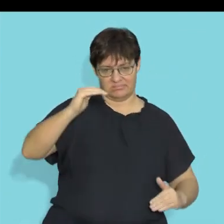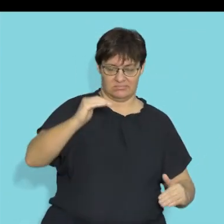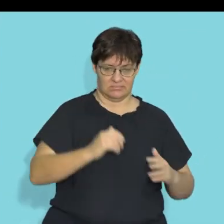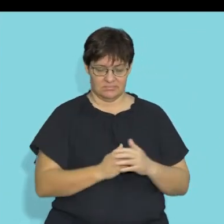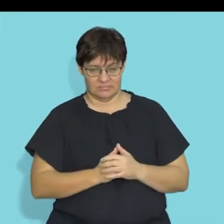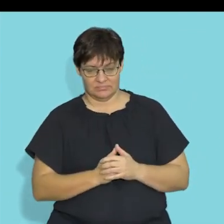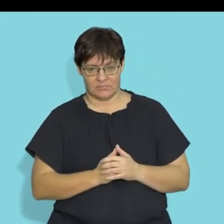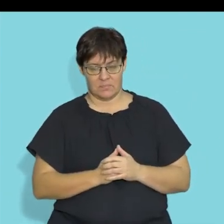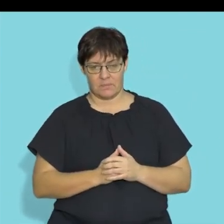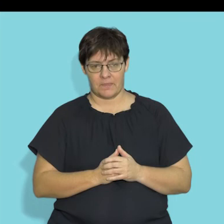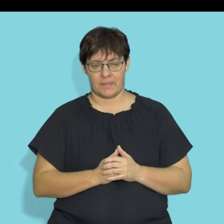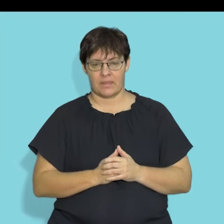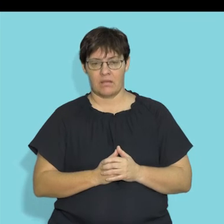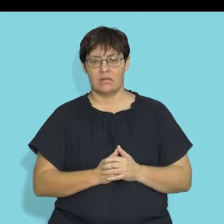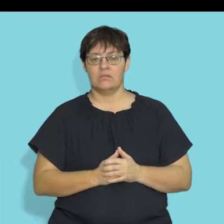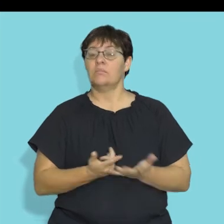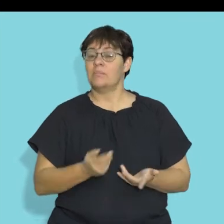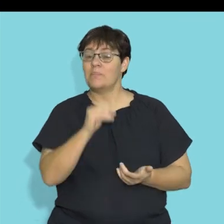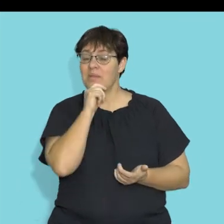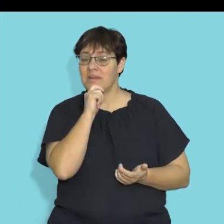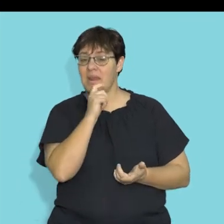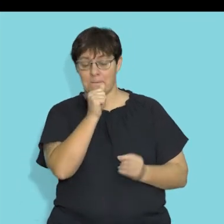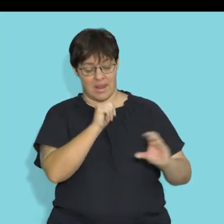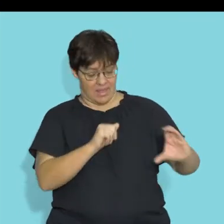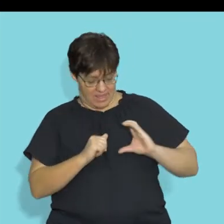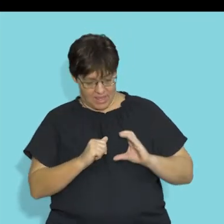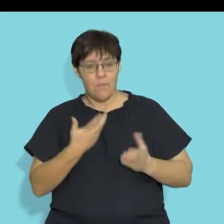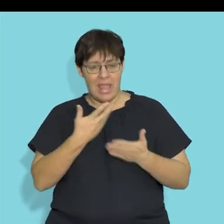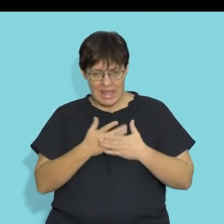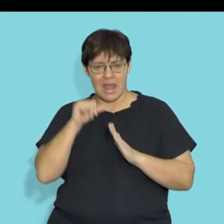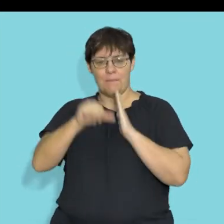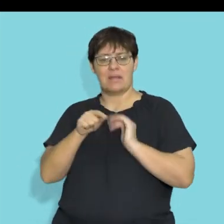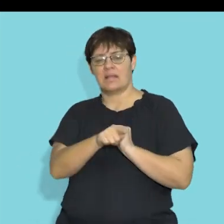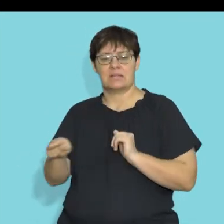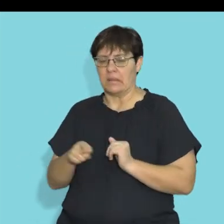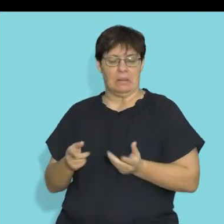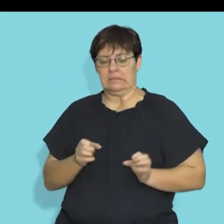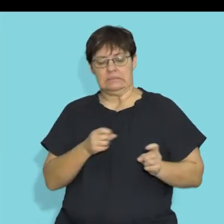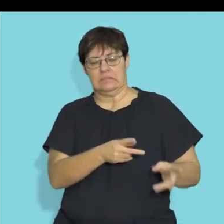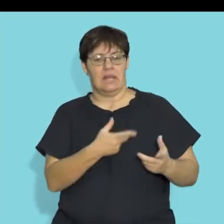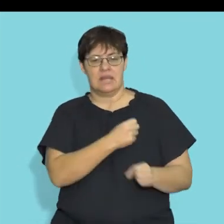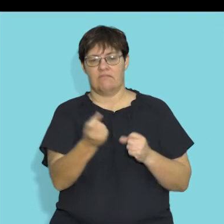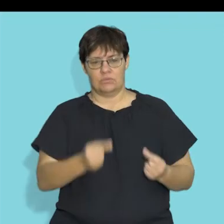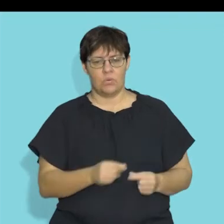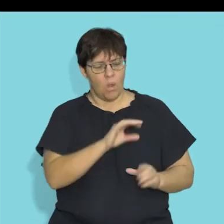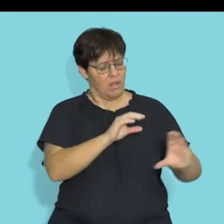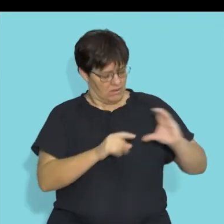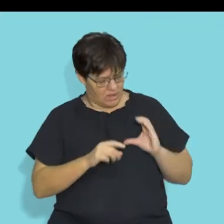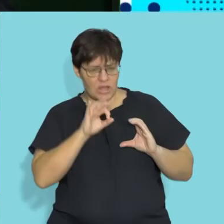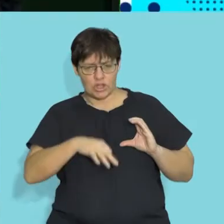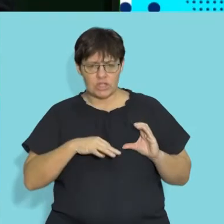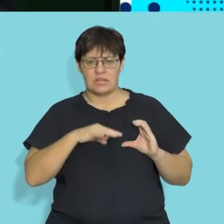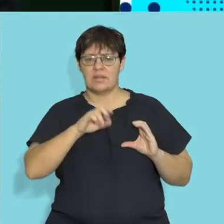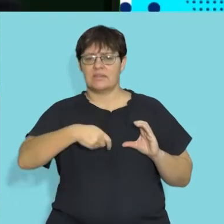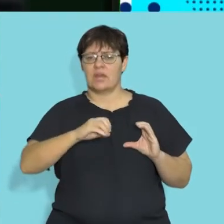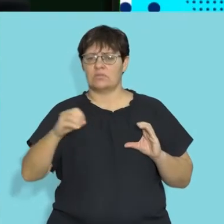We did not make effective use of the budget. That means you allocated 13,000 Rand for